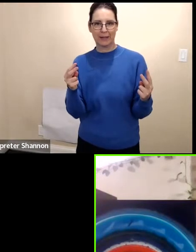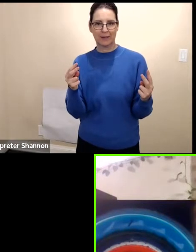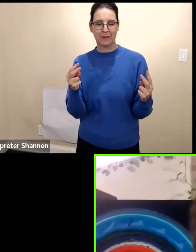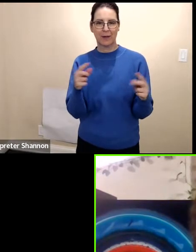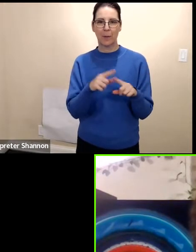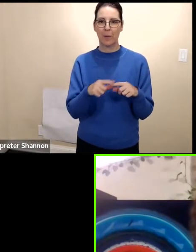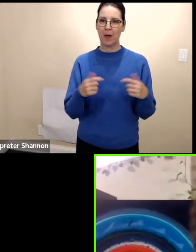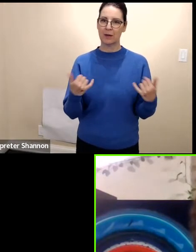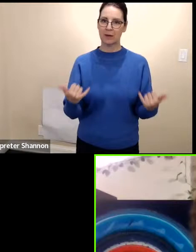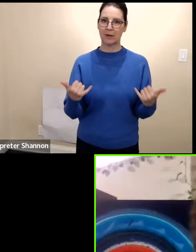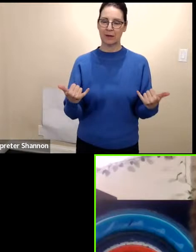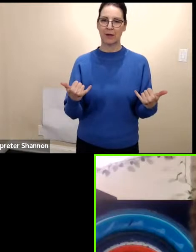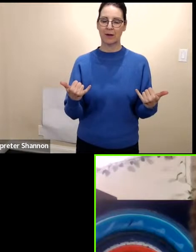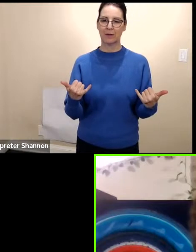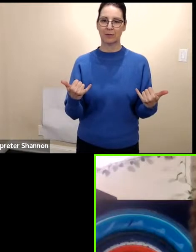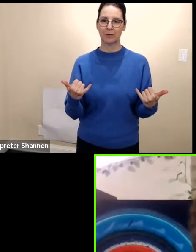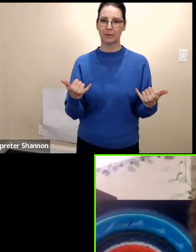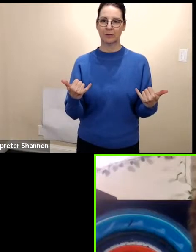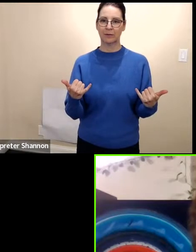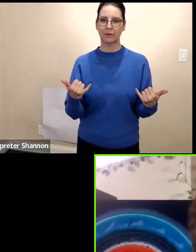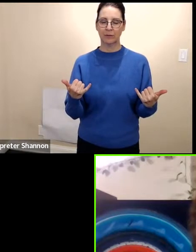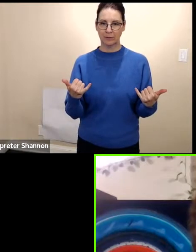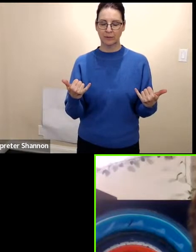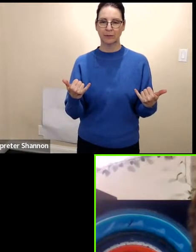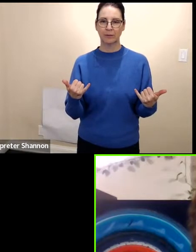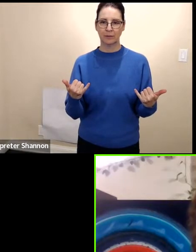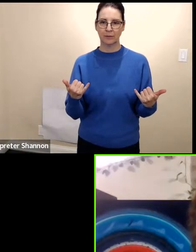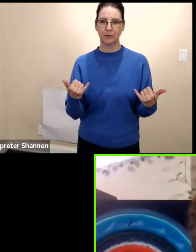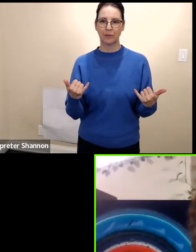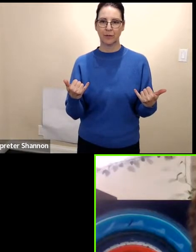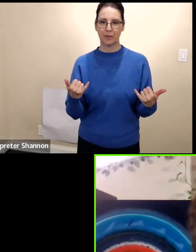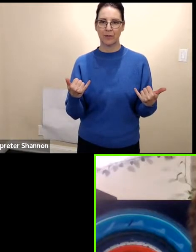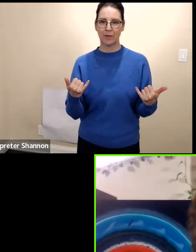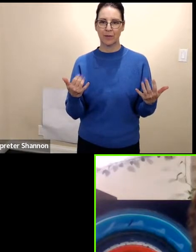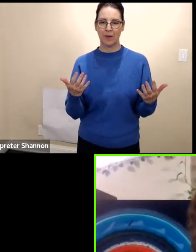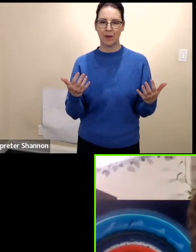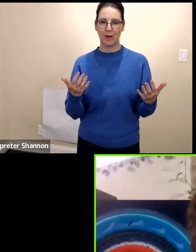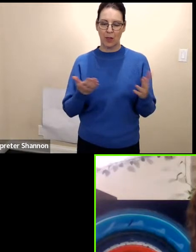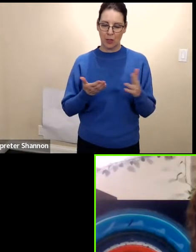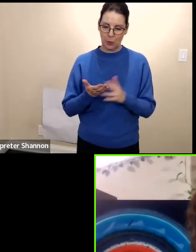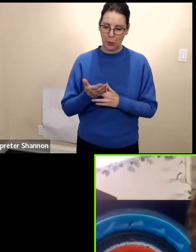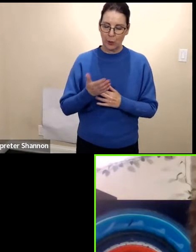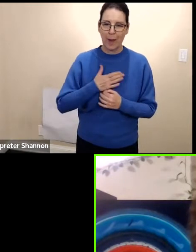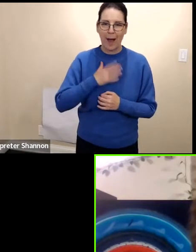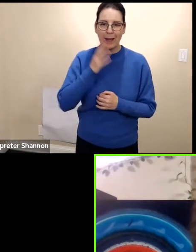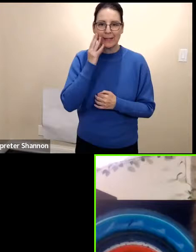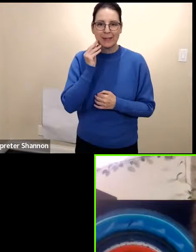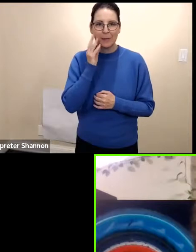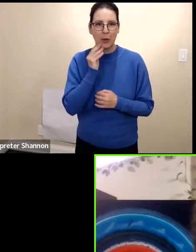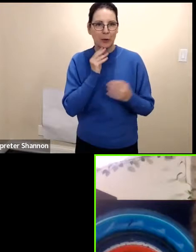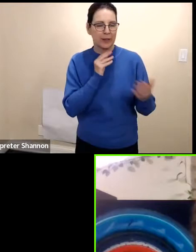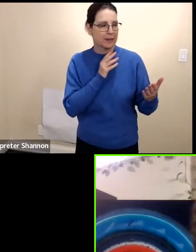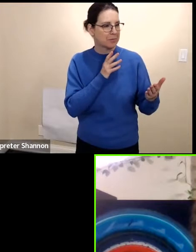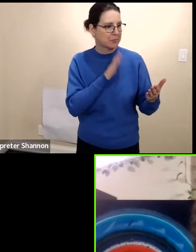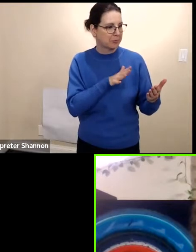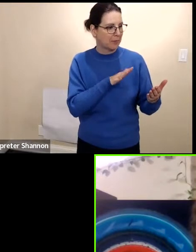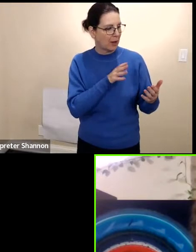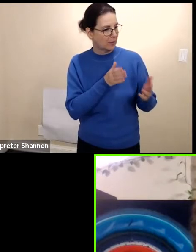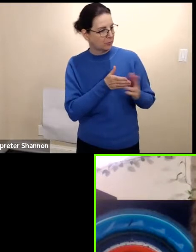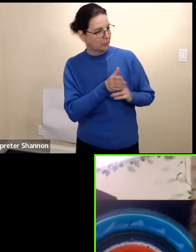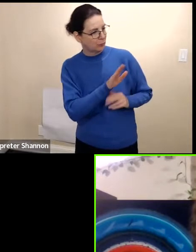like learned through using it and this prod process we've sort of understood each other's perspectives